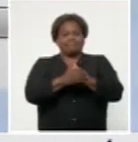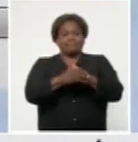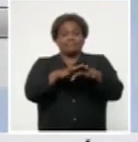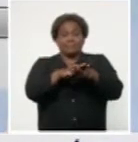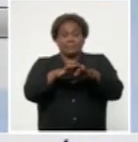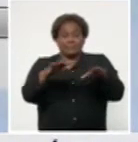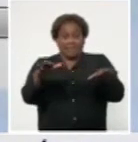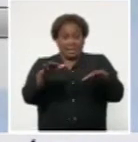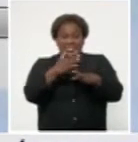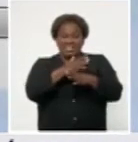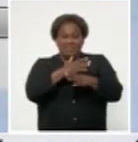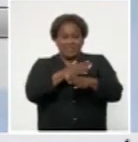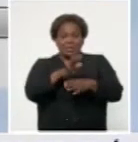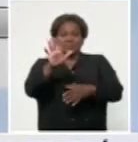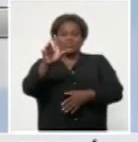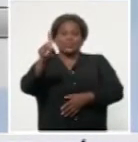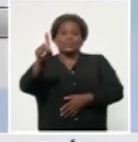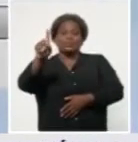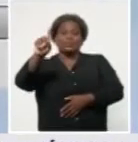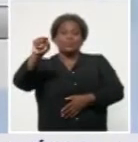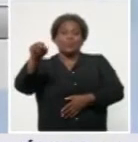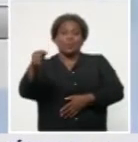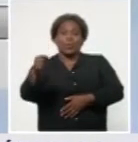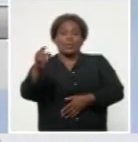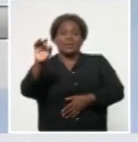4.56 lethality.